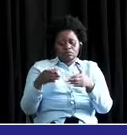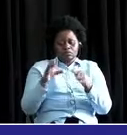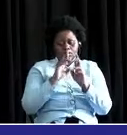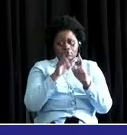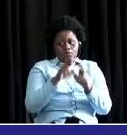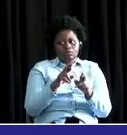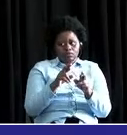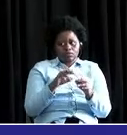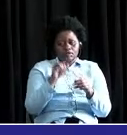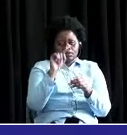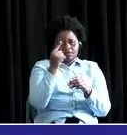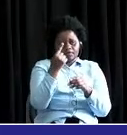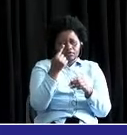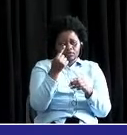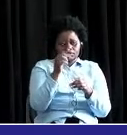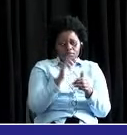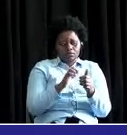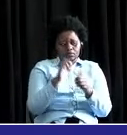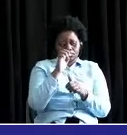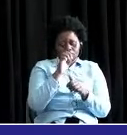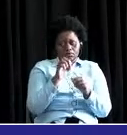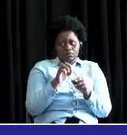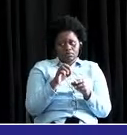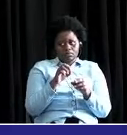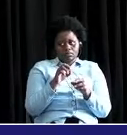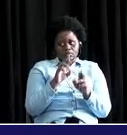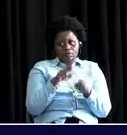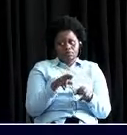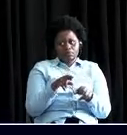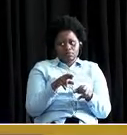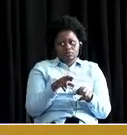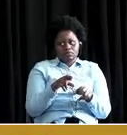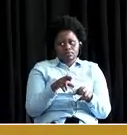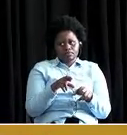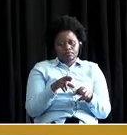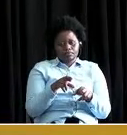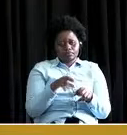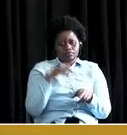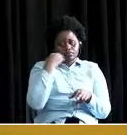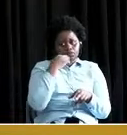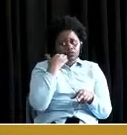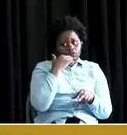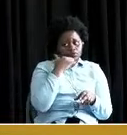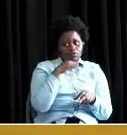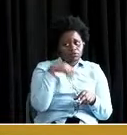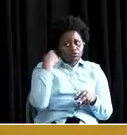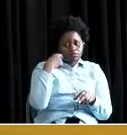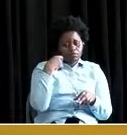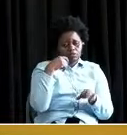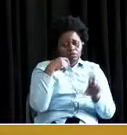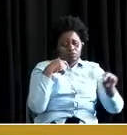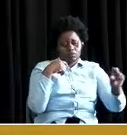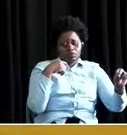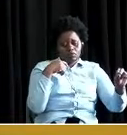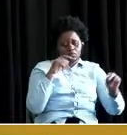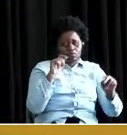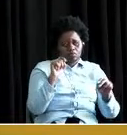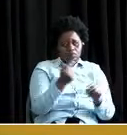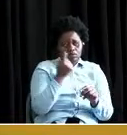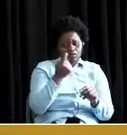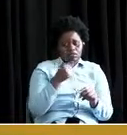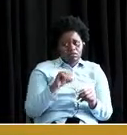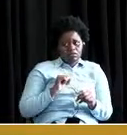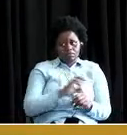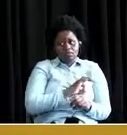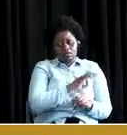first Speaker? report of the Executive. Speaker? His Worship? Mr. Speaker? No. Only the Mayor now will speak,